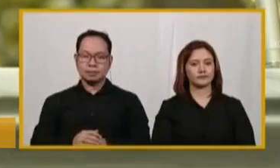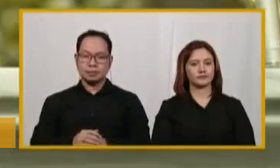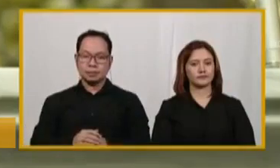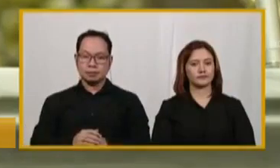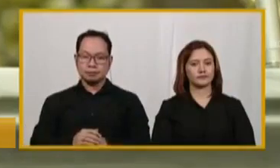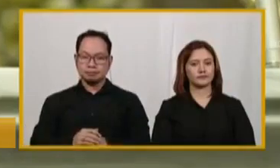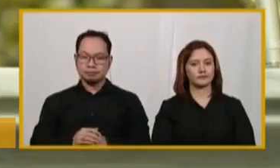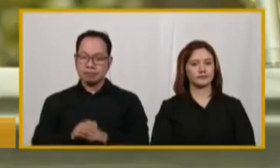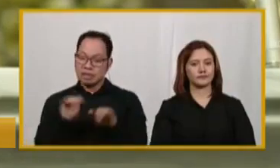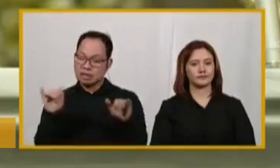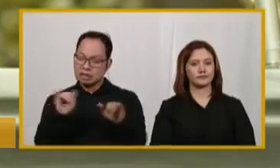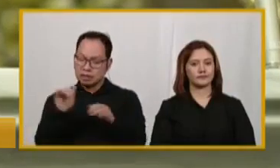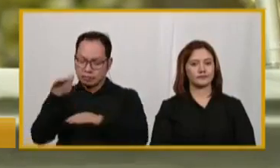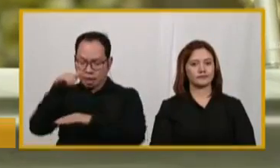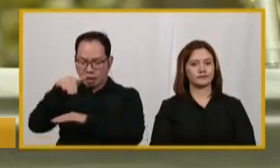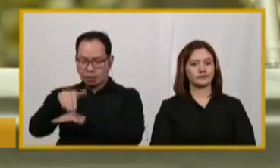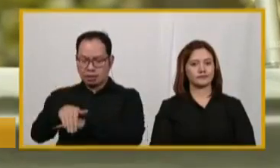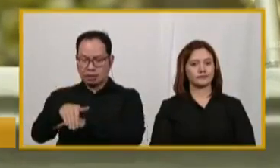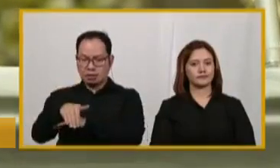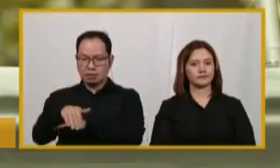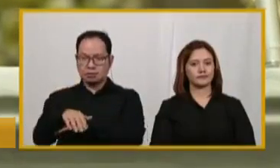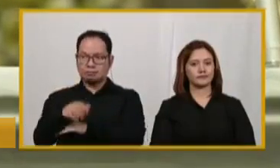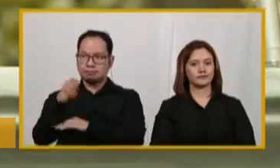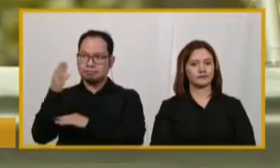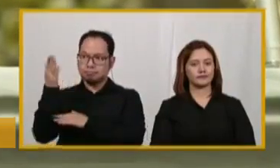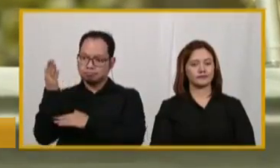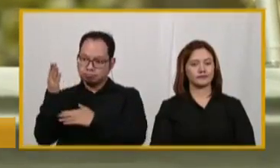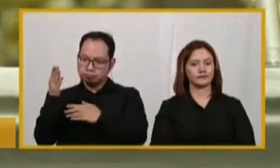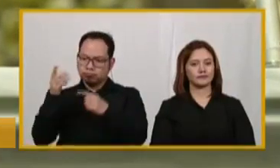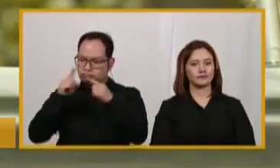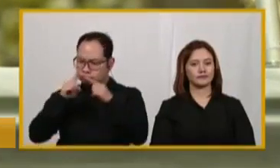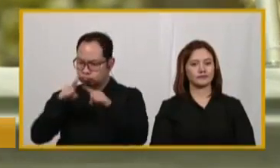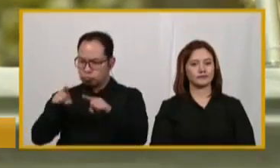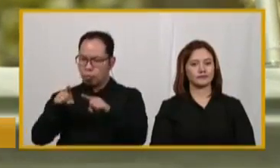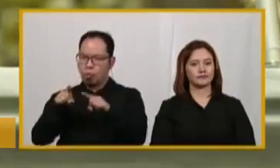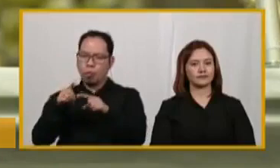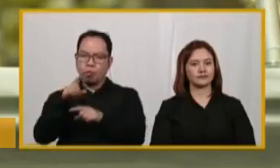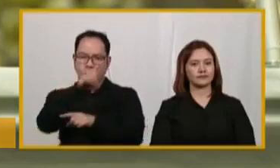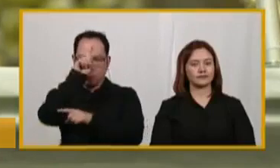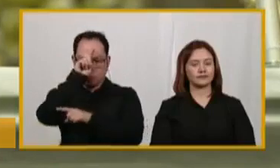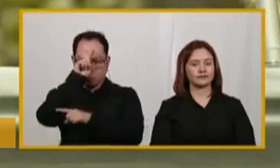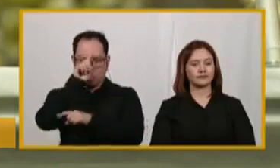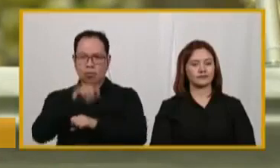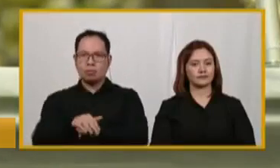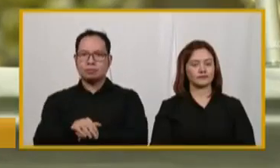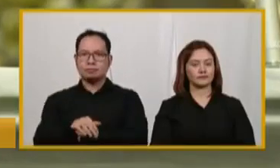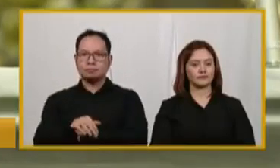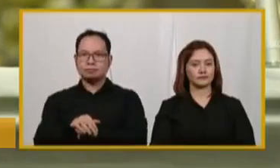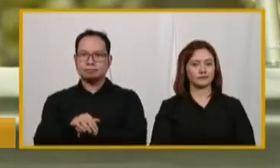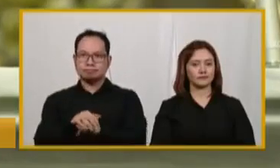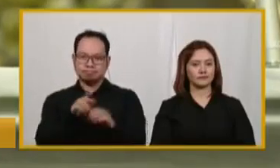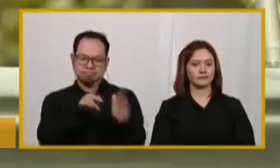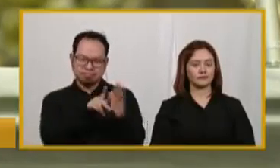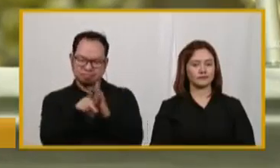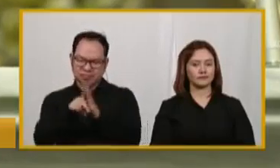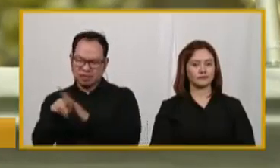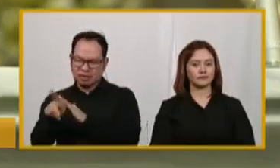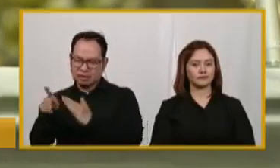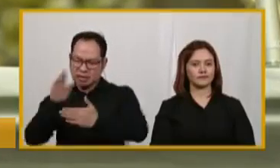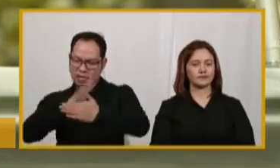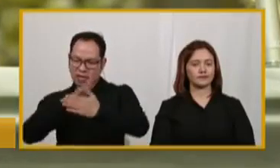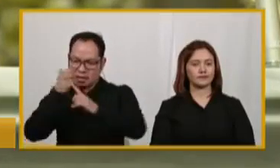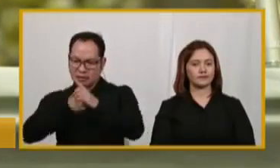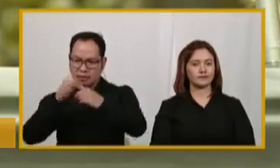on this same night, I will go through Egypt, striking down every firstborn of the